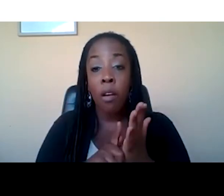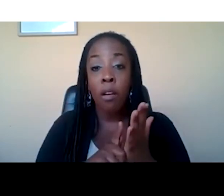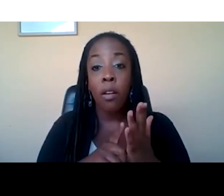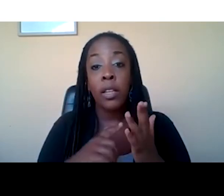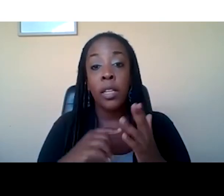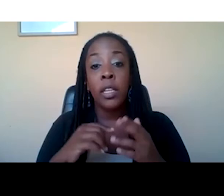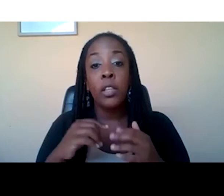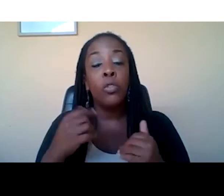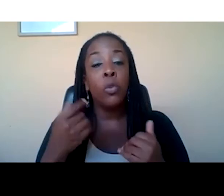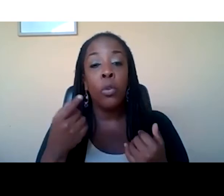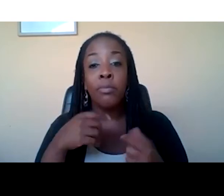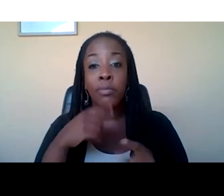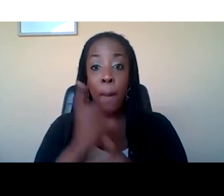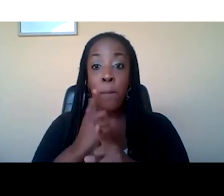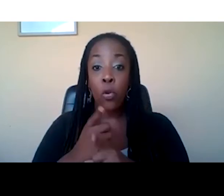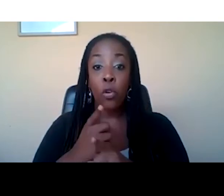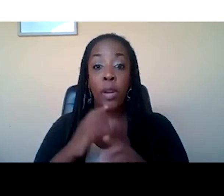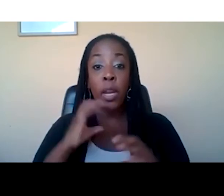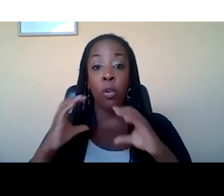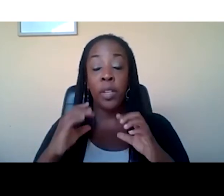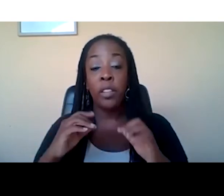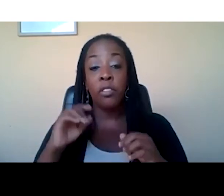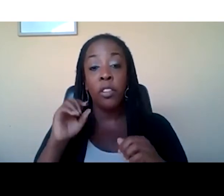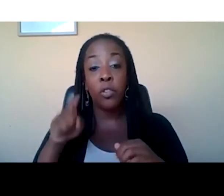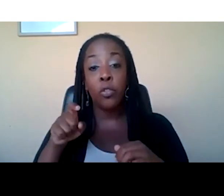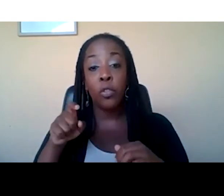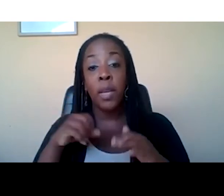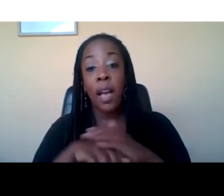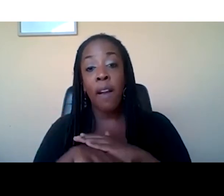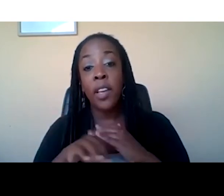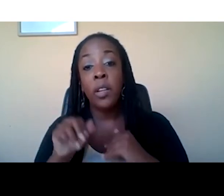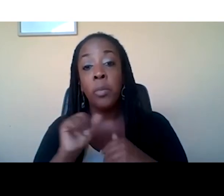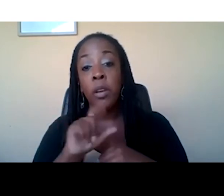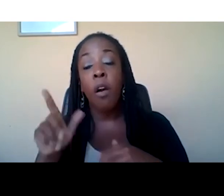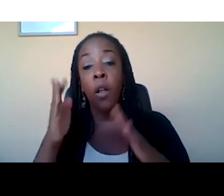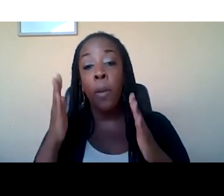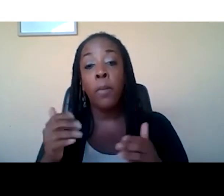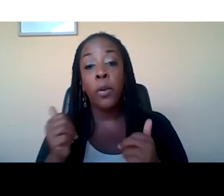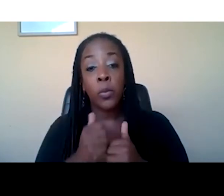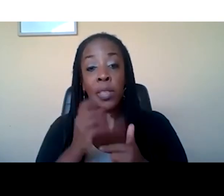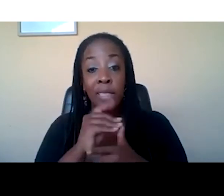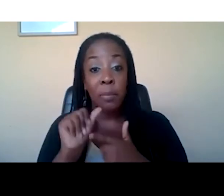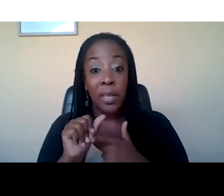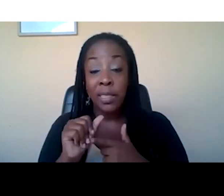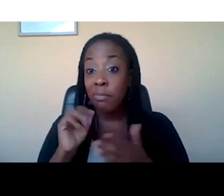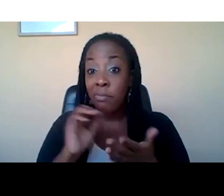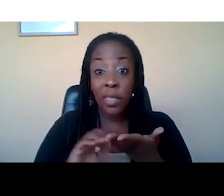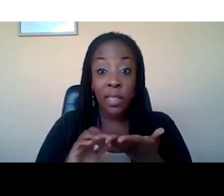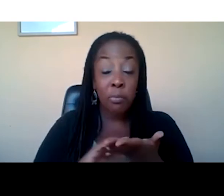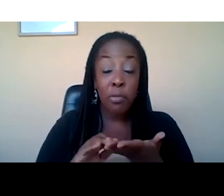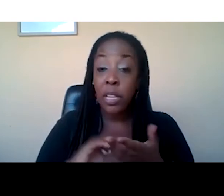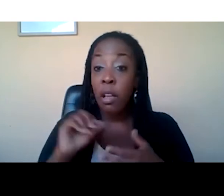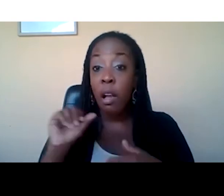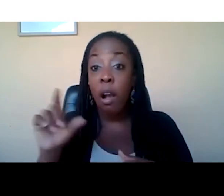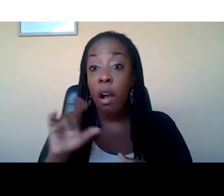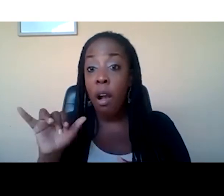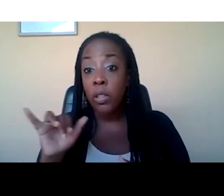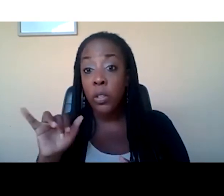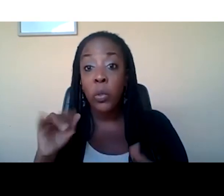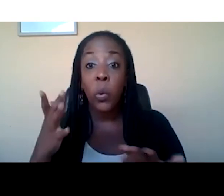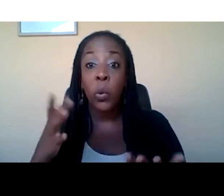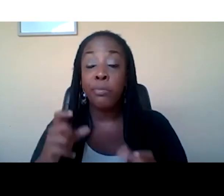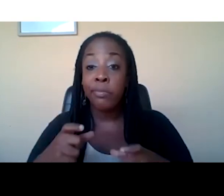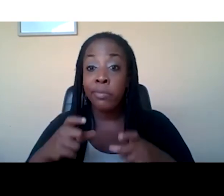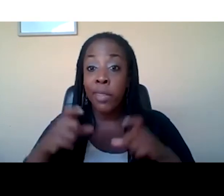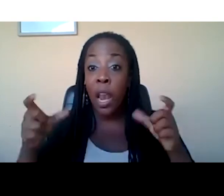communication that should be available to all persons with disabilities. So it's not just Braille, but large print.